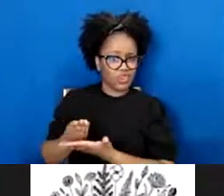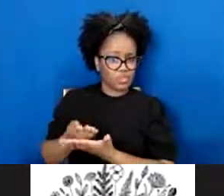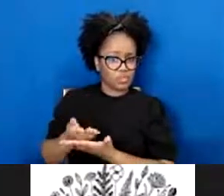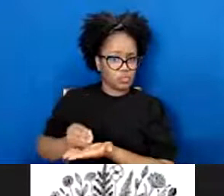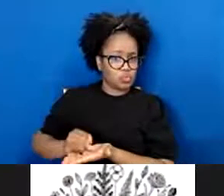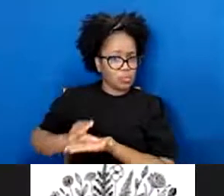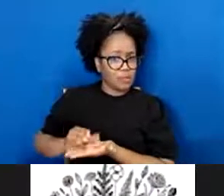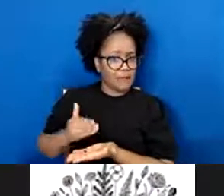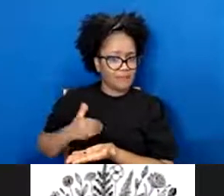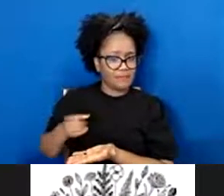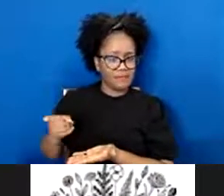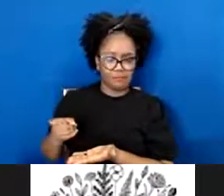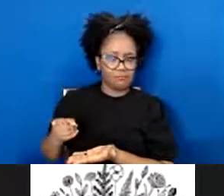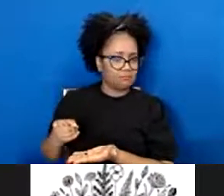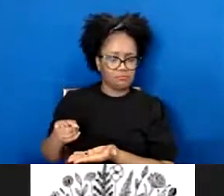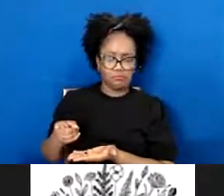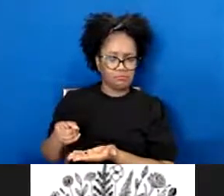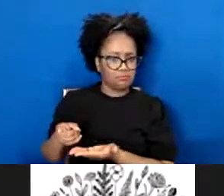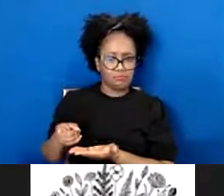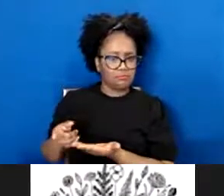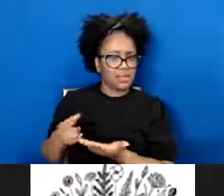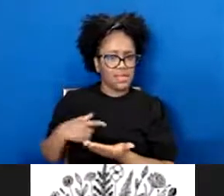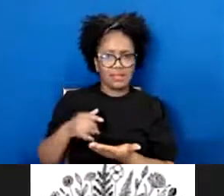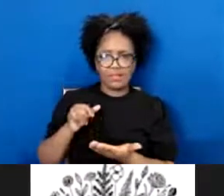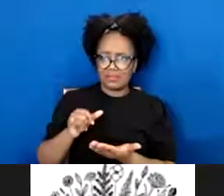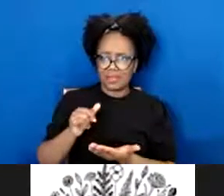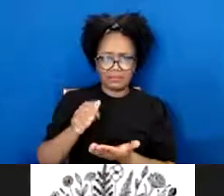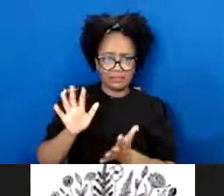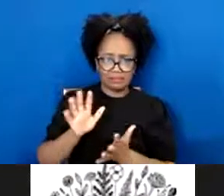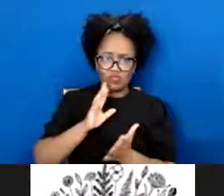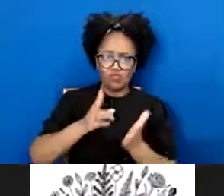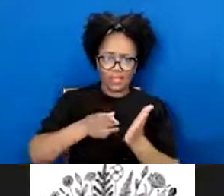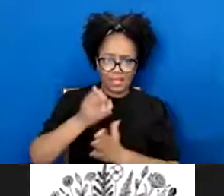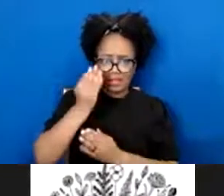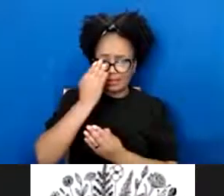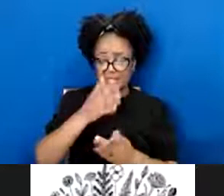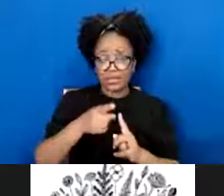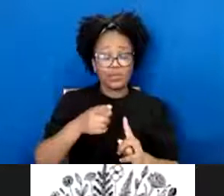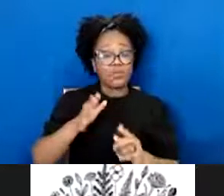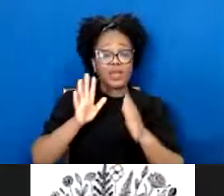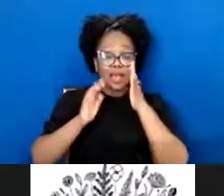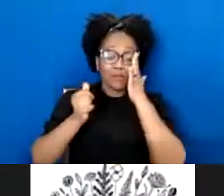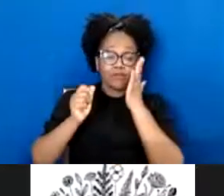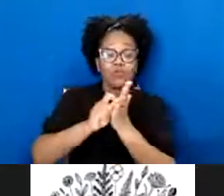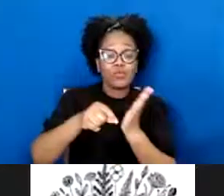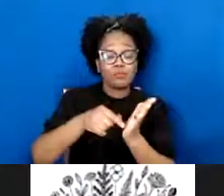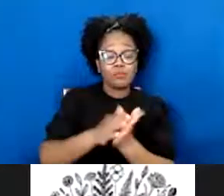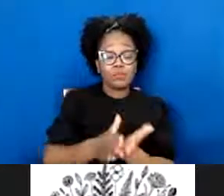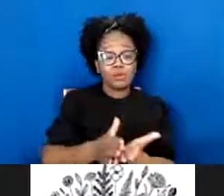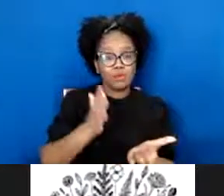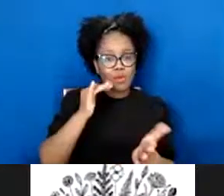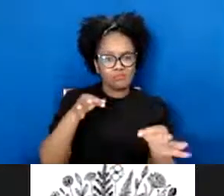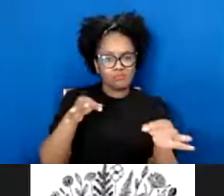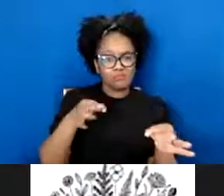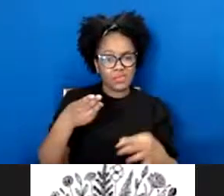is a reality. Like these people out here, particularly these HBCUs who are doing this incredible work, don't fool yourself into thinking that they're getting